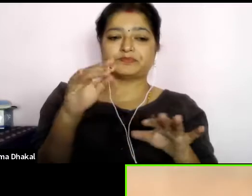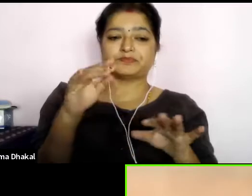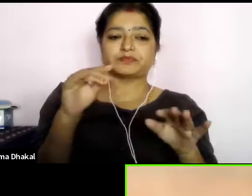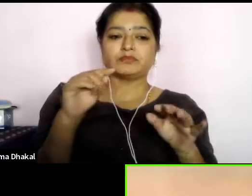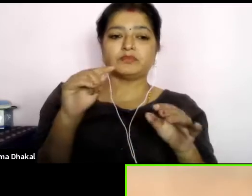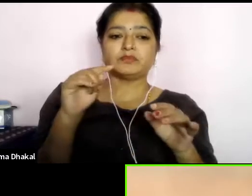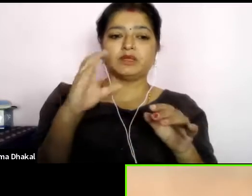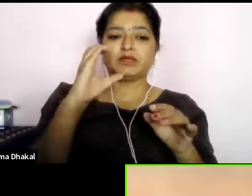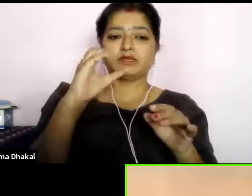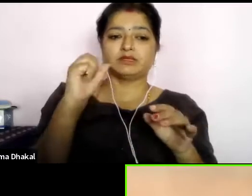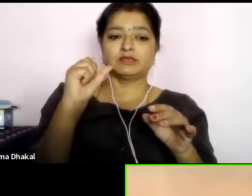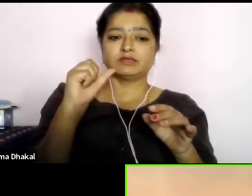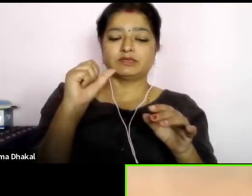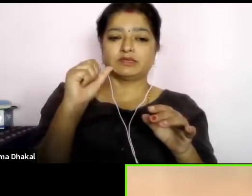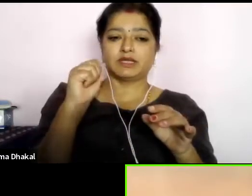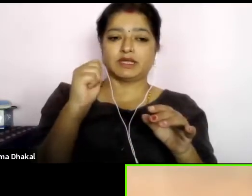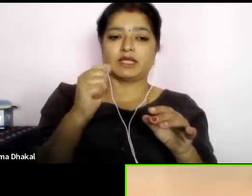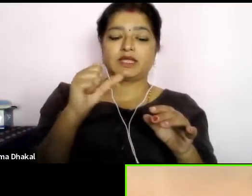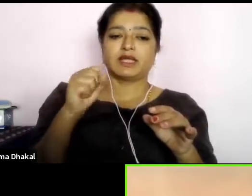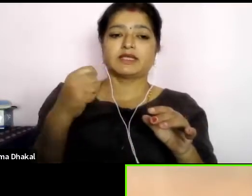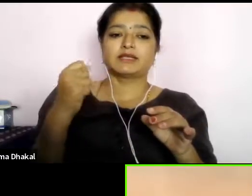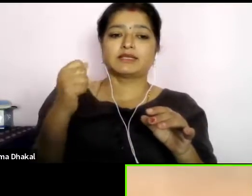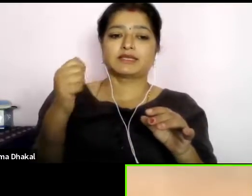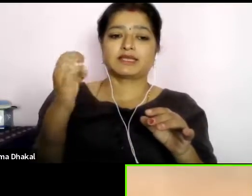of an intellectual disability